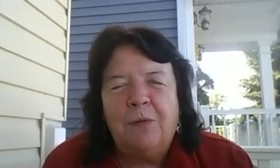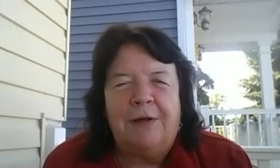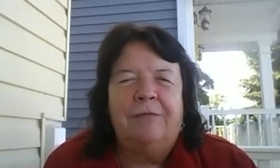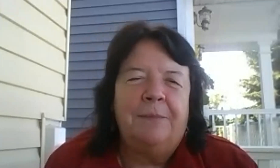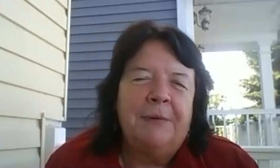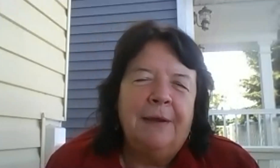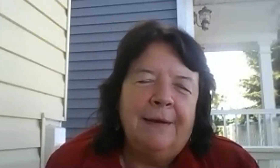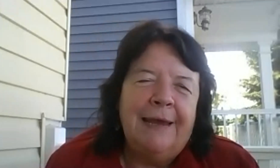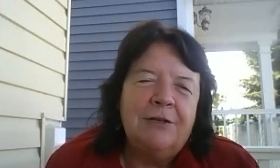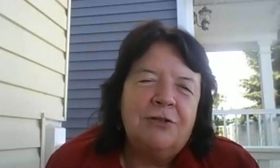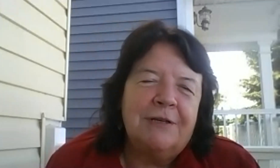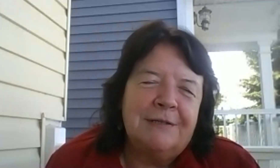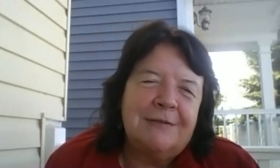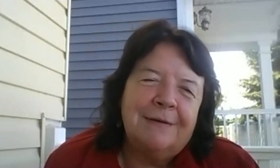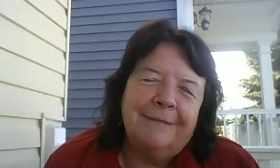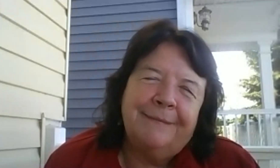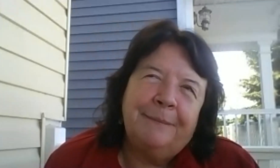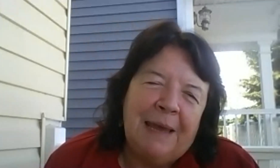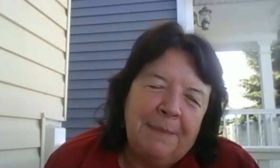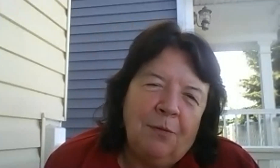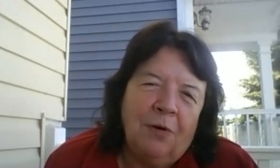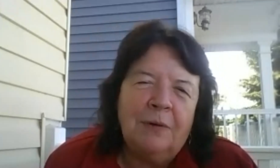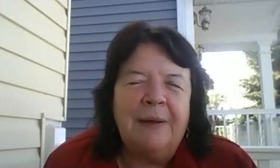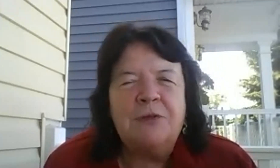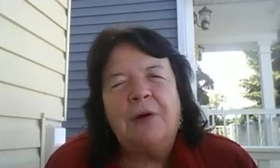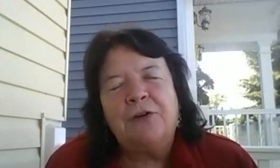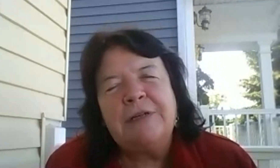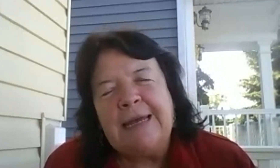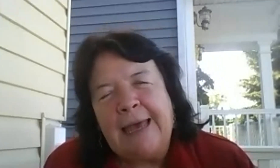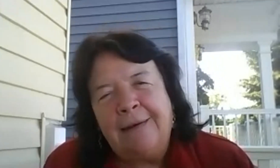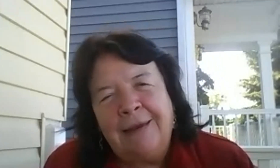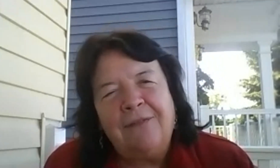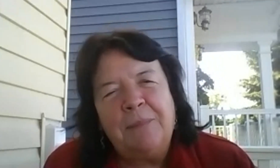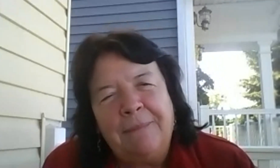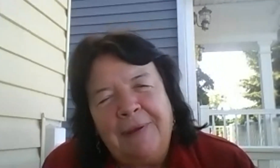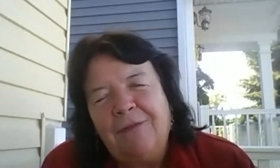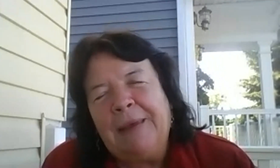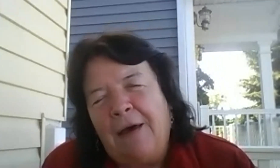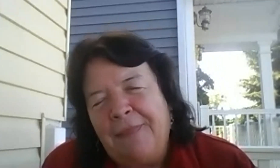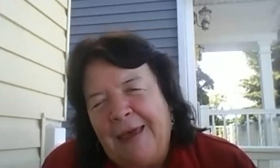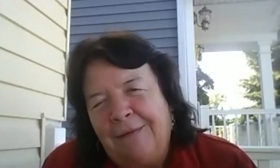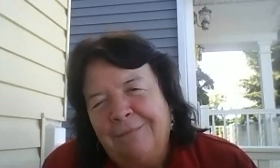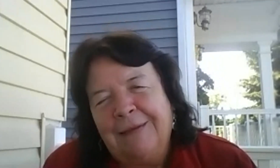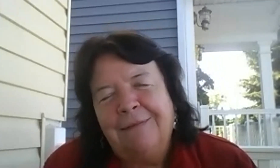everyone from ages baby all the way up to 110, even beyond